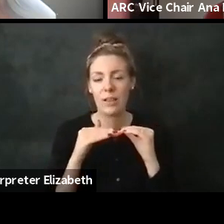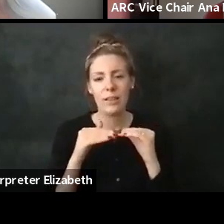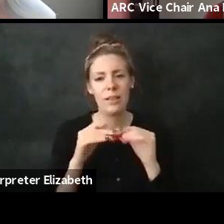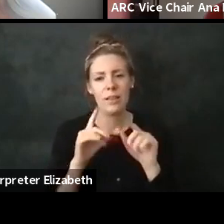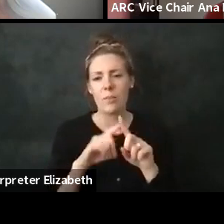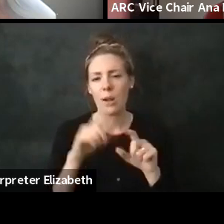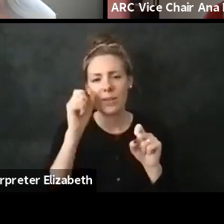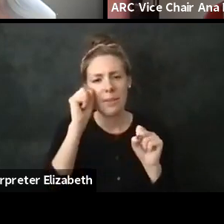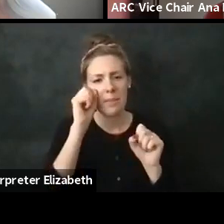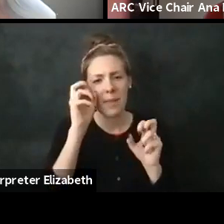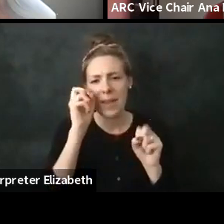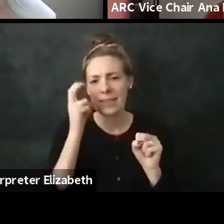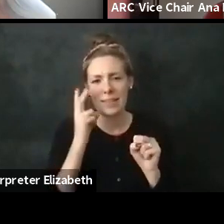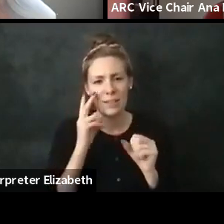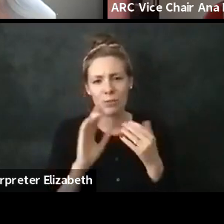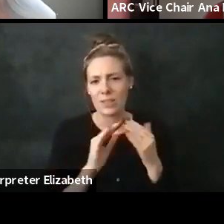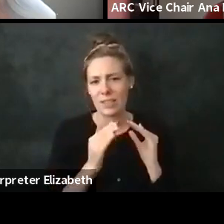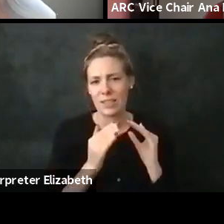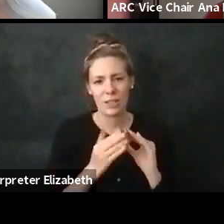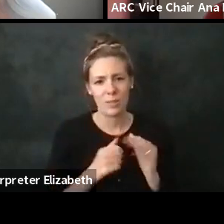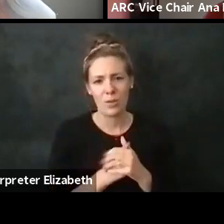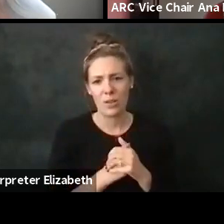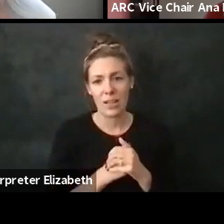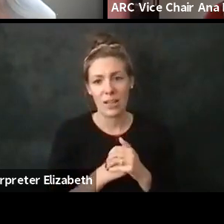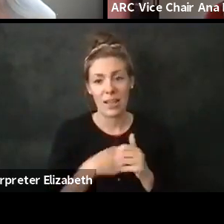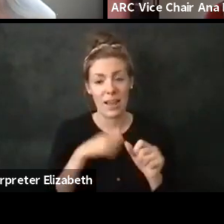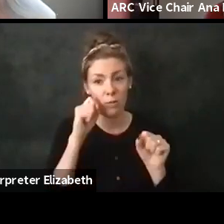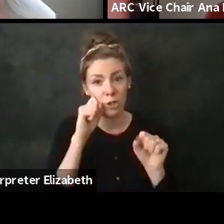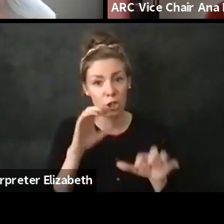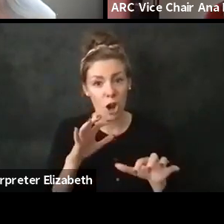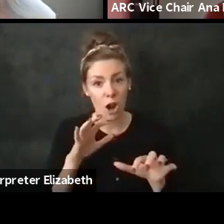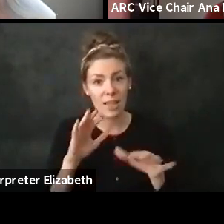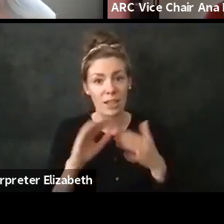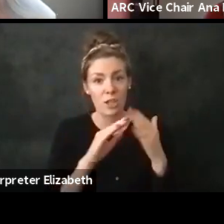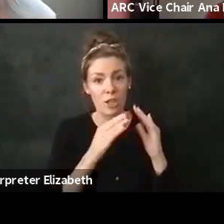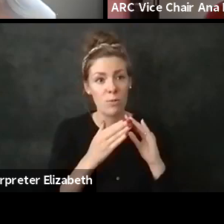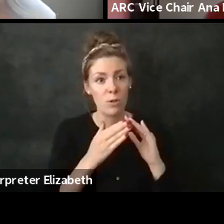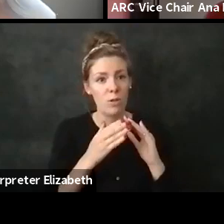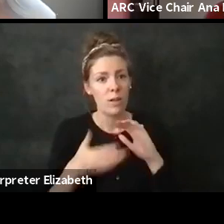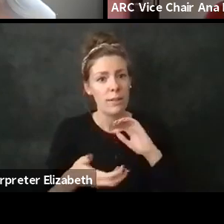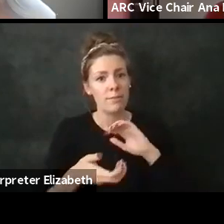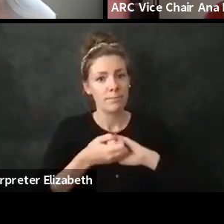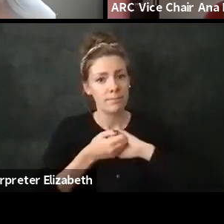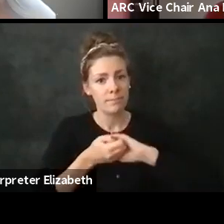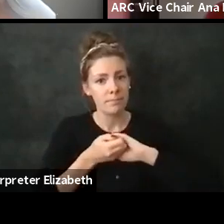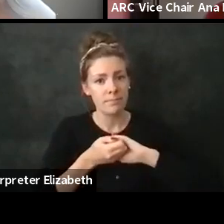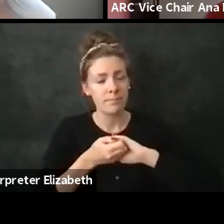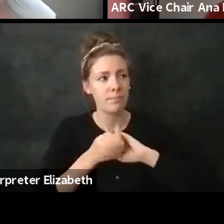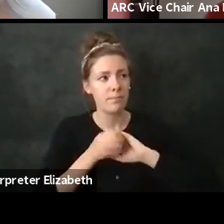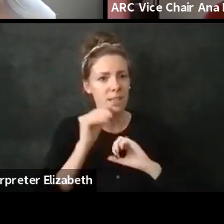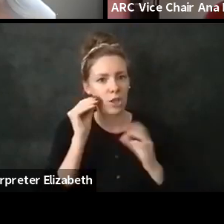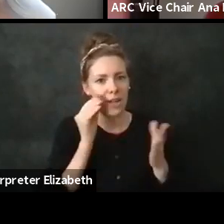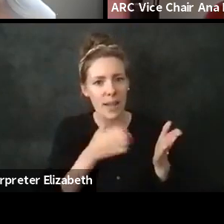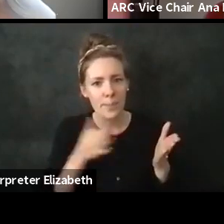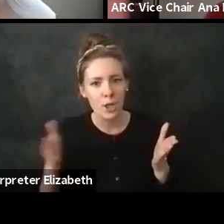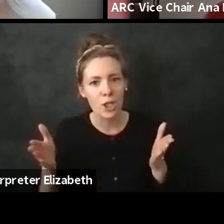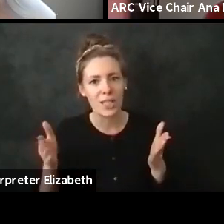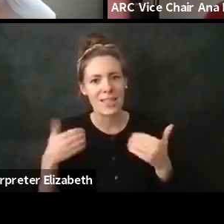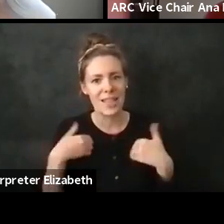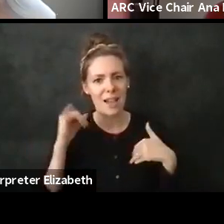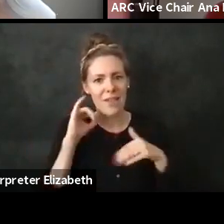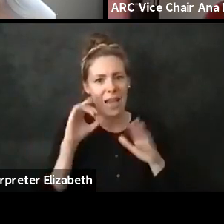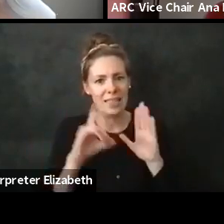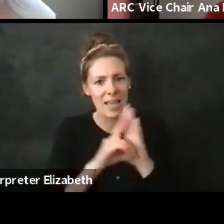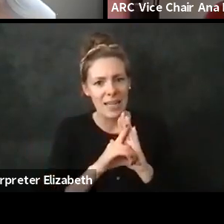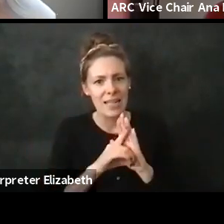so amazing to see the community. And what was shocking to me was the community really coalesced, because these are neighborhoods, these are communities that have identities, and everyone